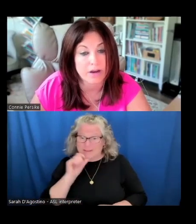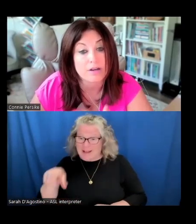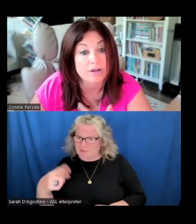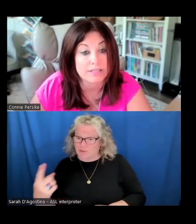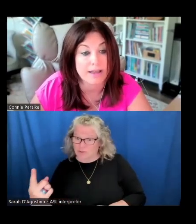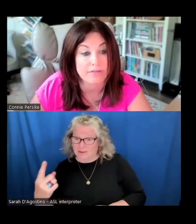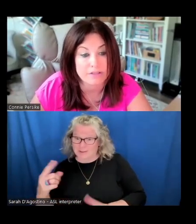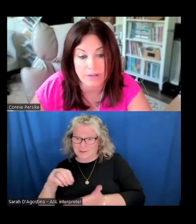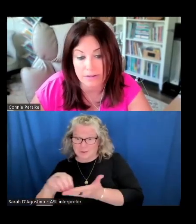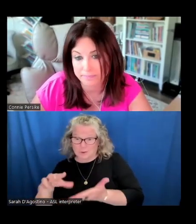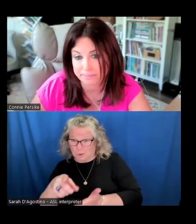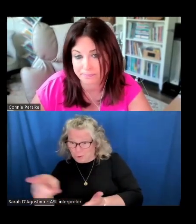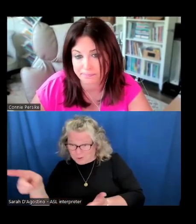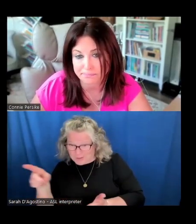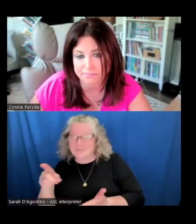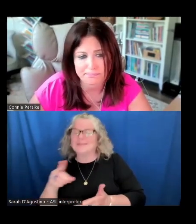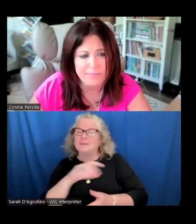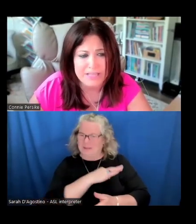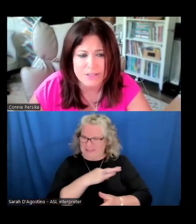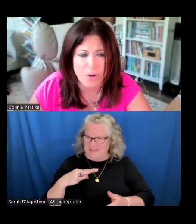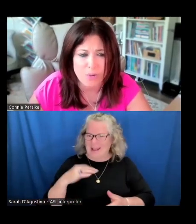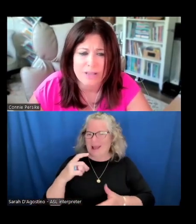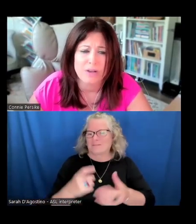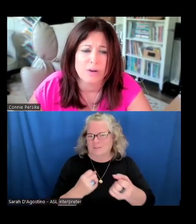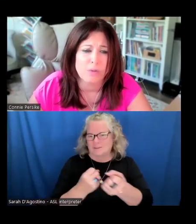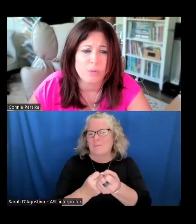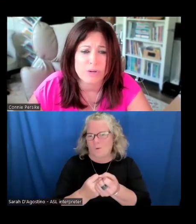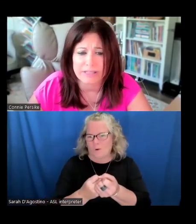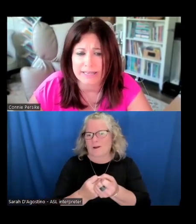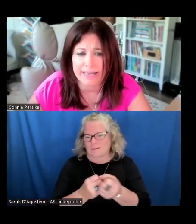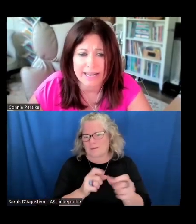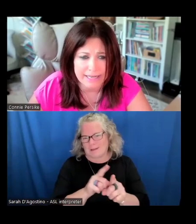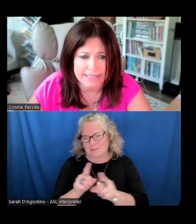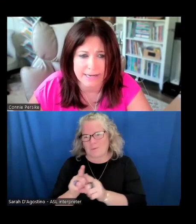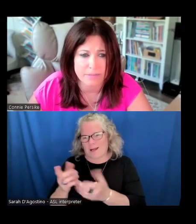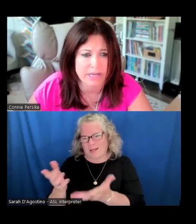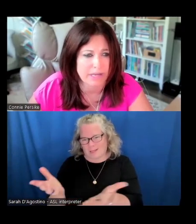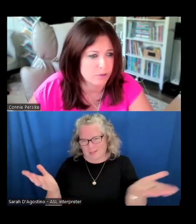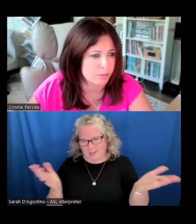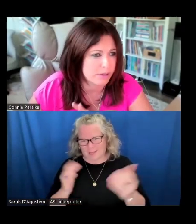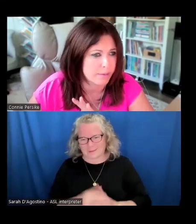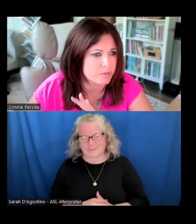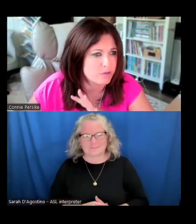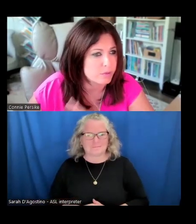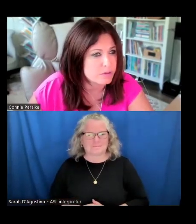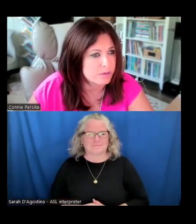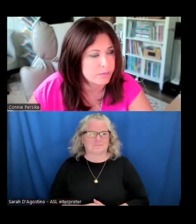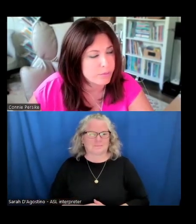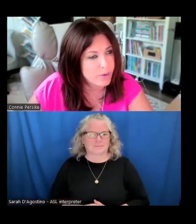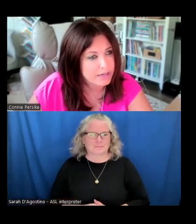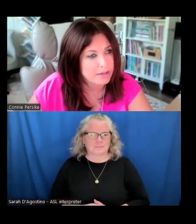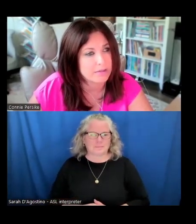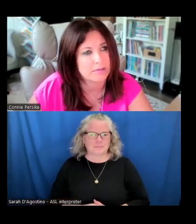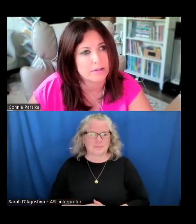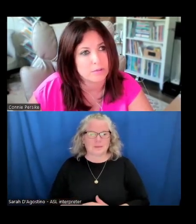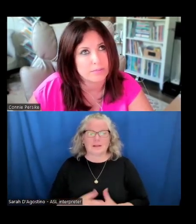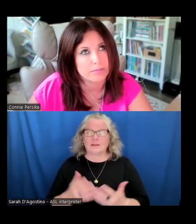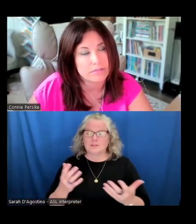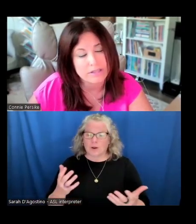staff as well. So really, anytime behavior becomes